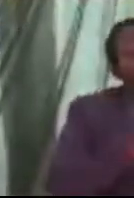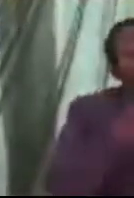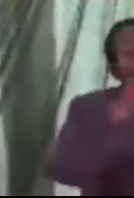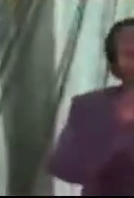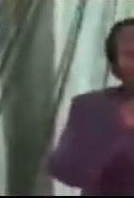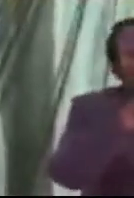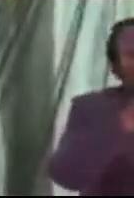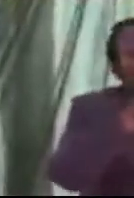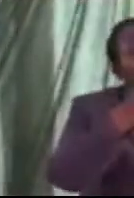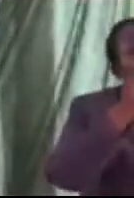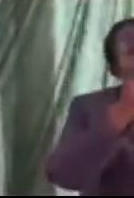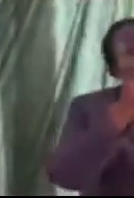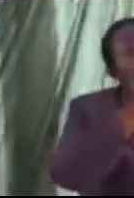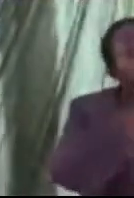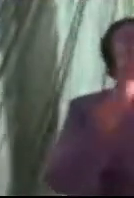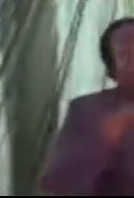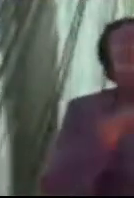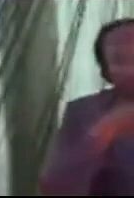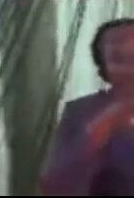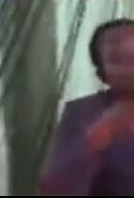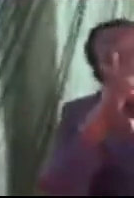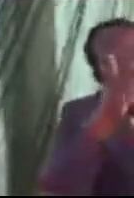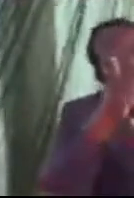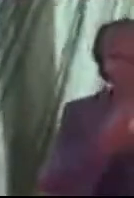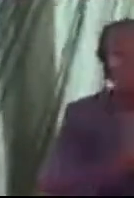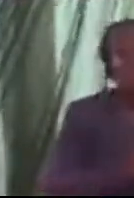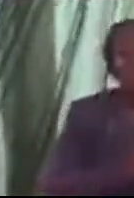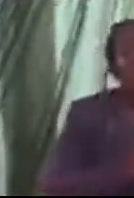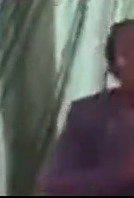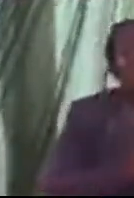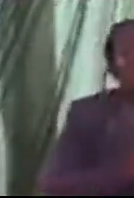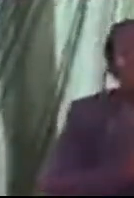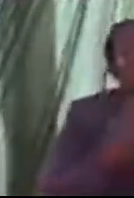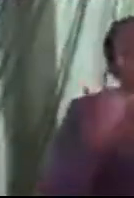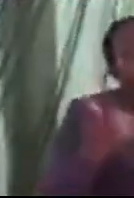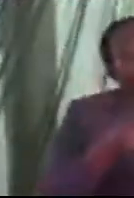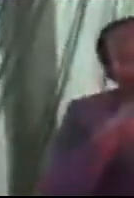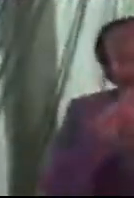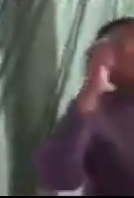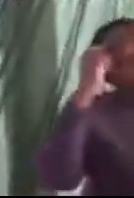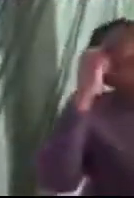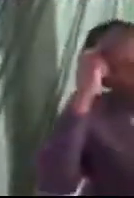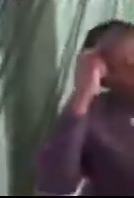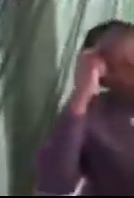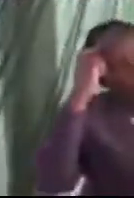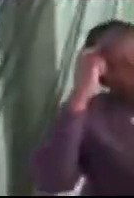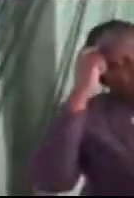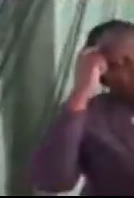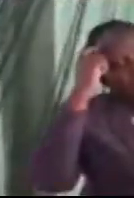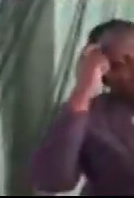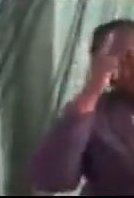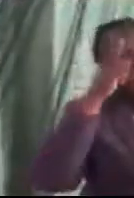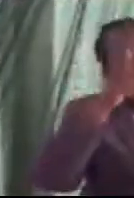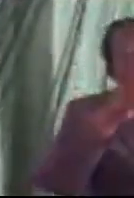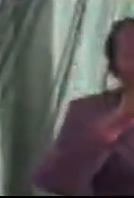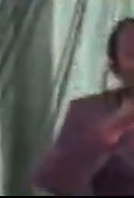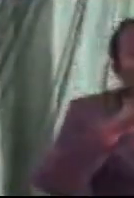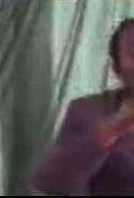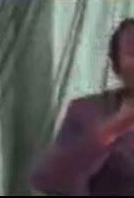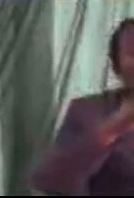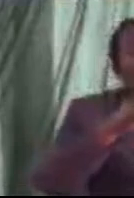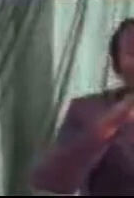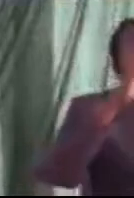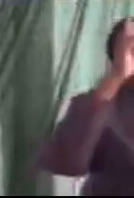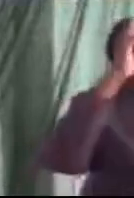1992, am I correct? Yes, you're correct. Okay, so you recall that you prosecuted a case of George